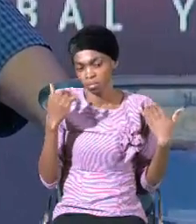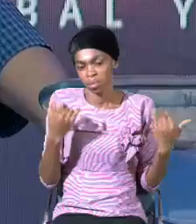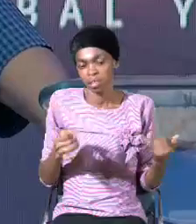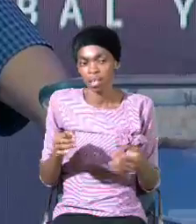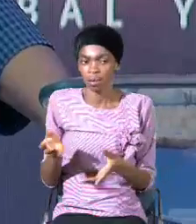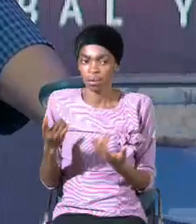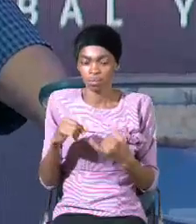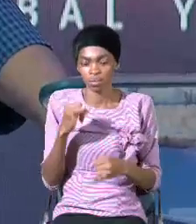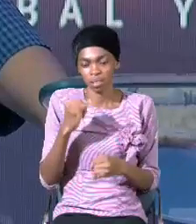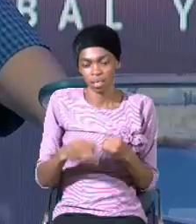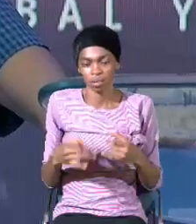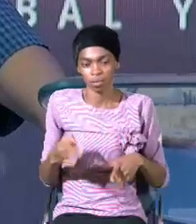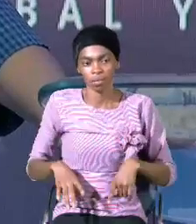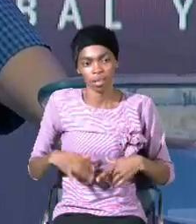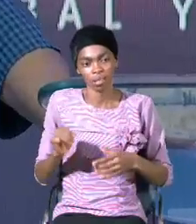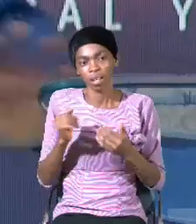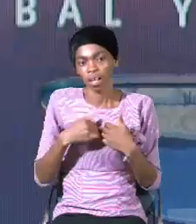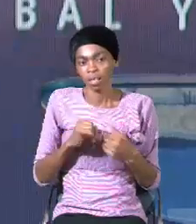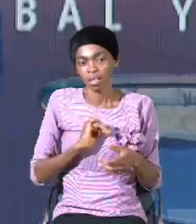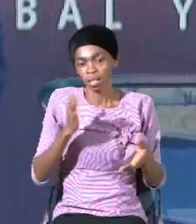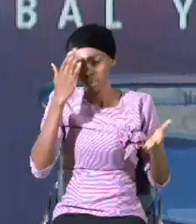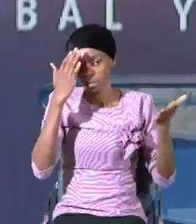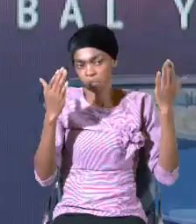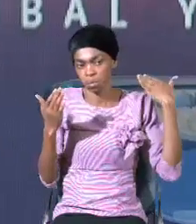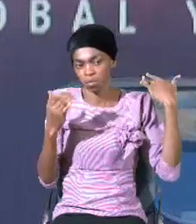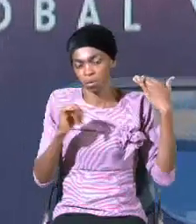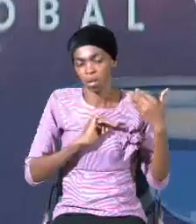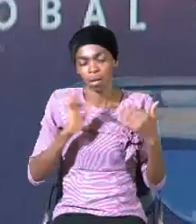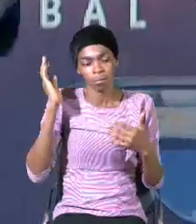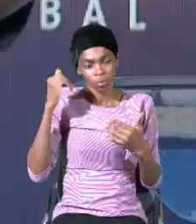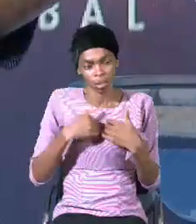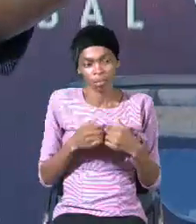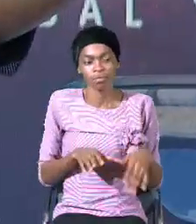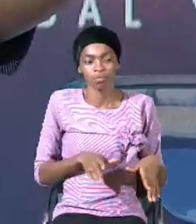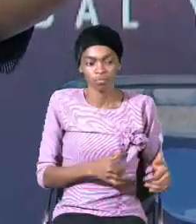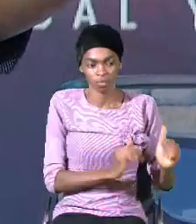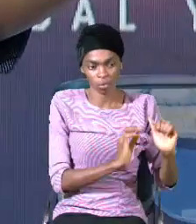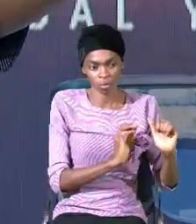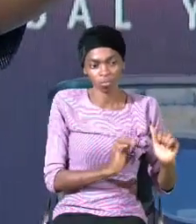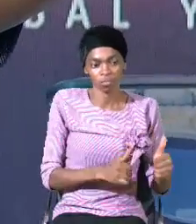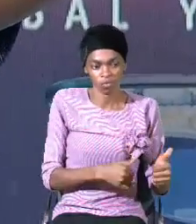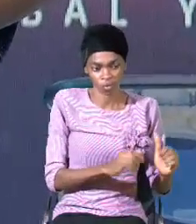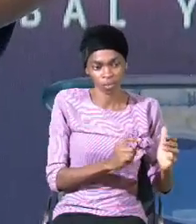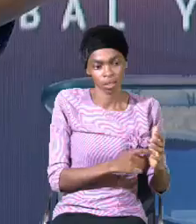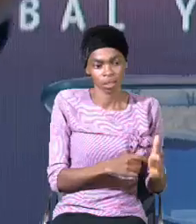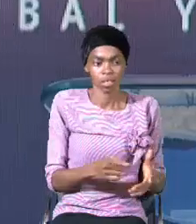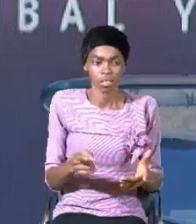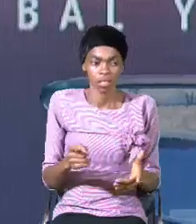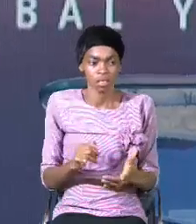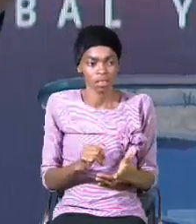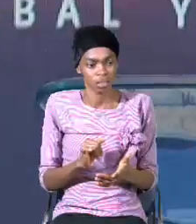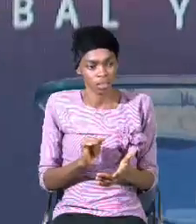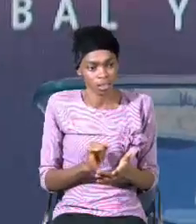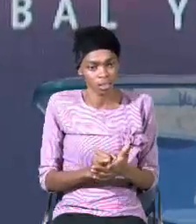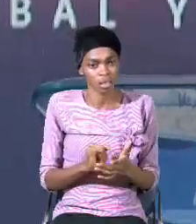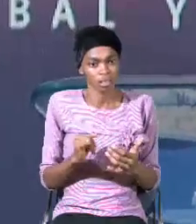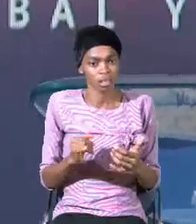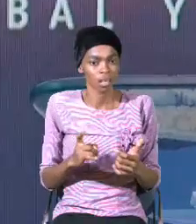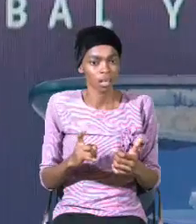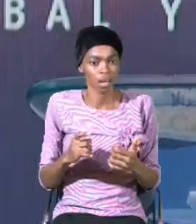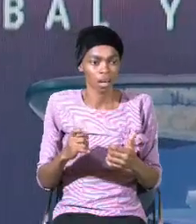had I known. I would have followed this path. Coming to the last day of his life